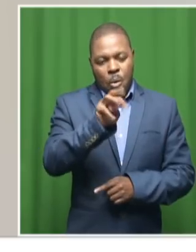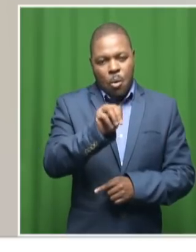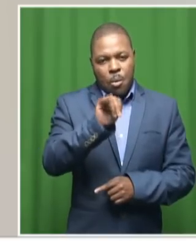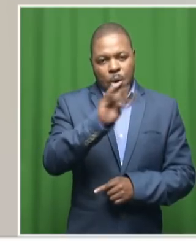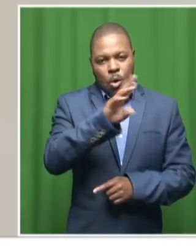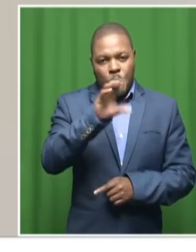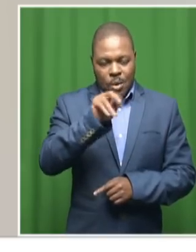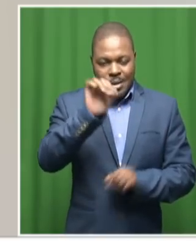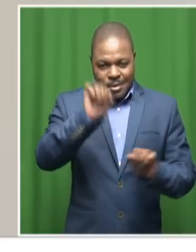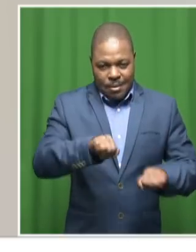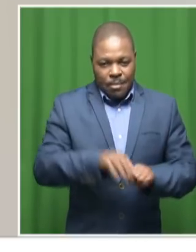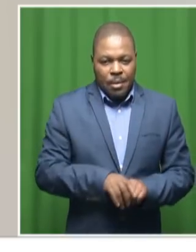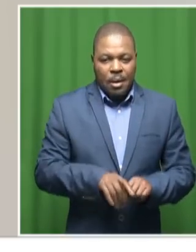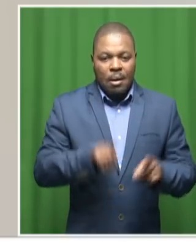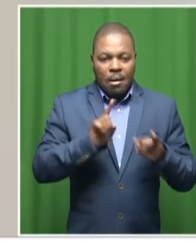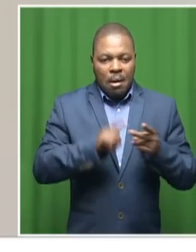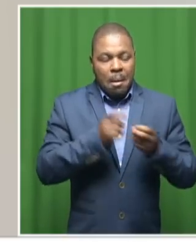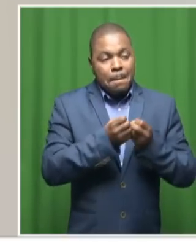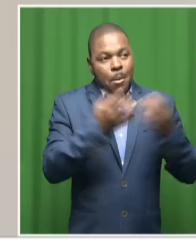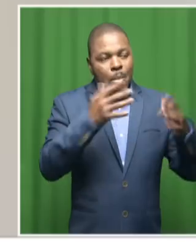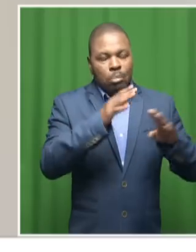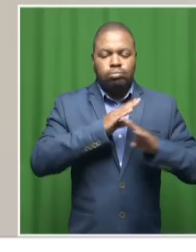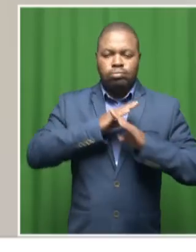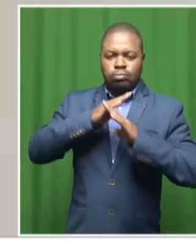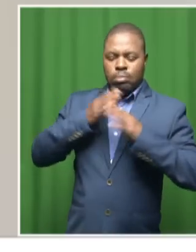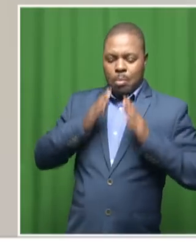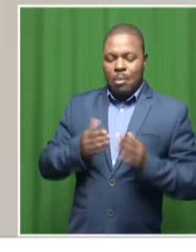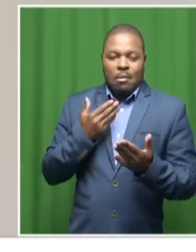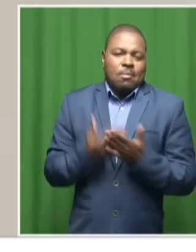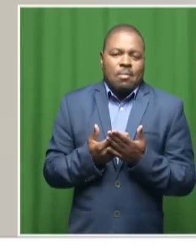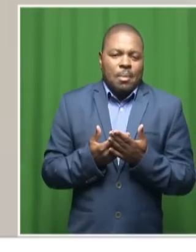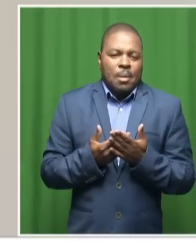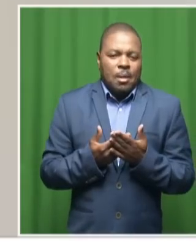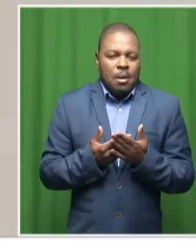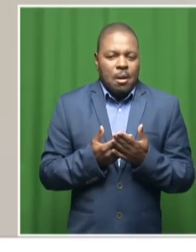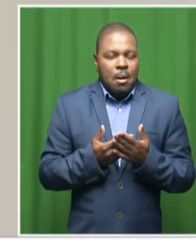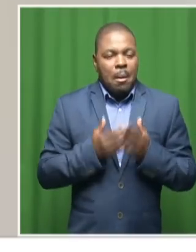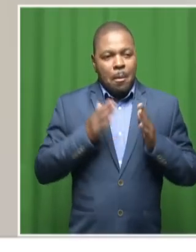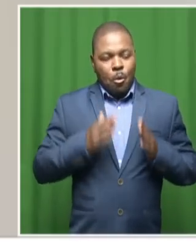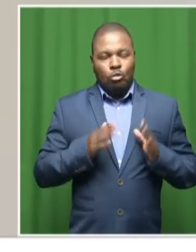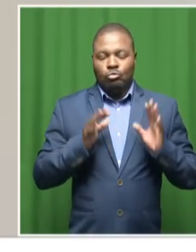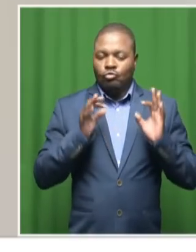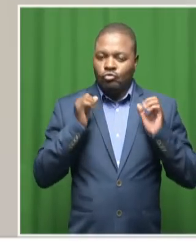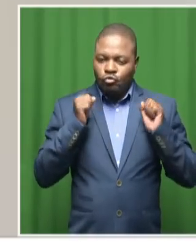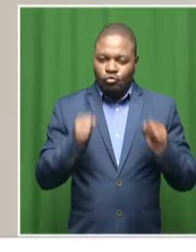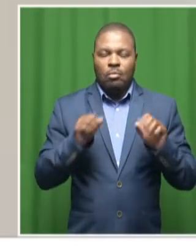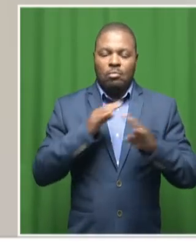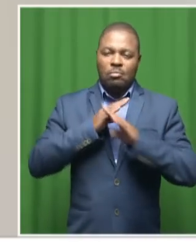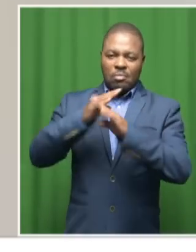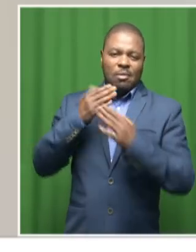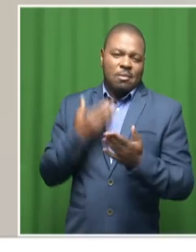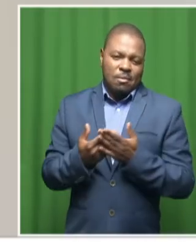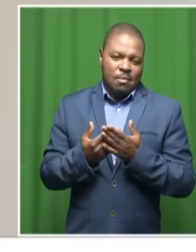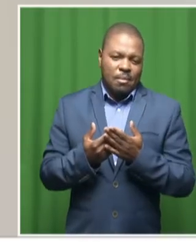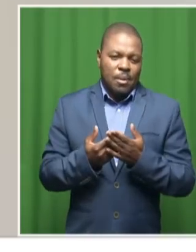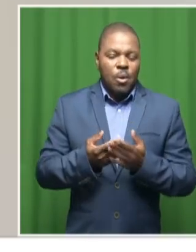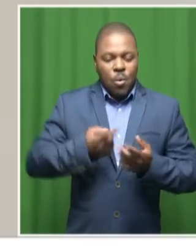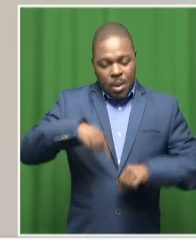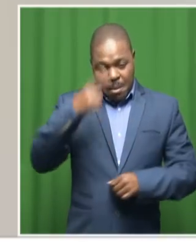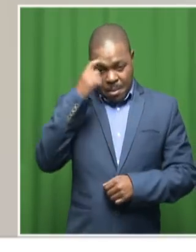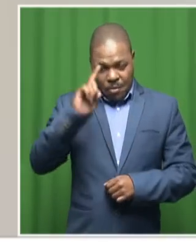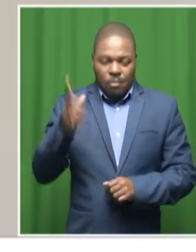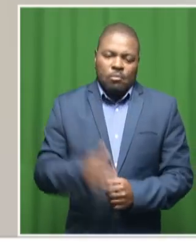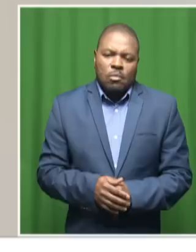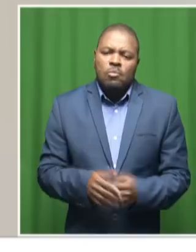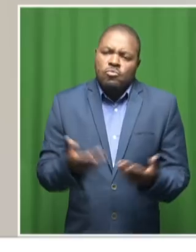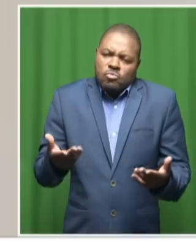have a very high level of immunity, and the cross immunity is good. So we believe that we are reasonably